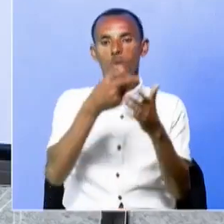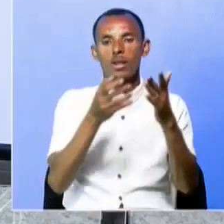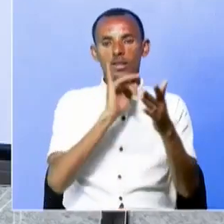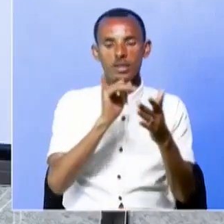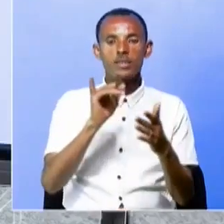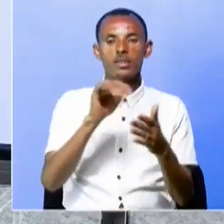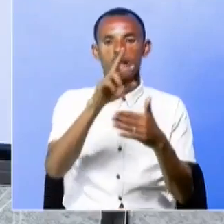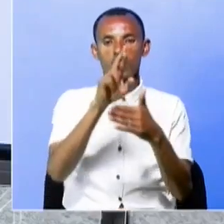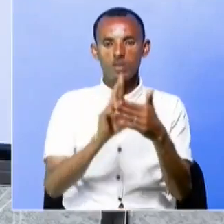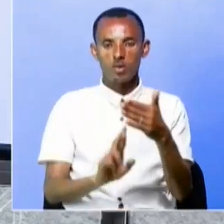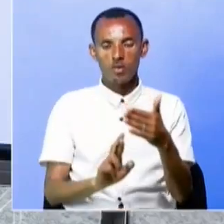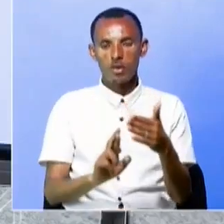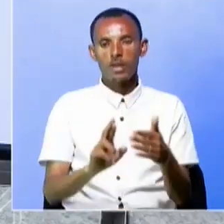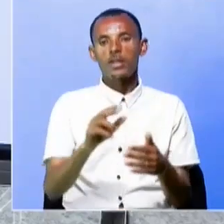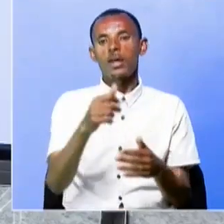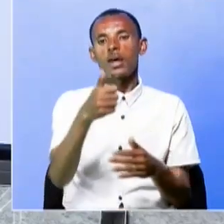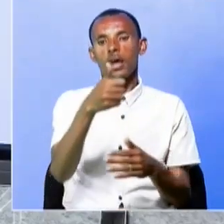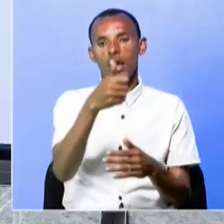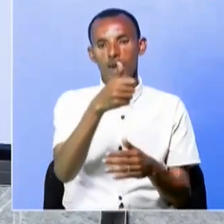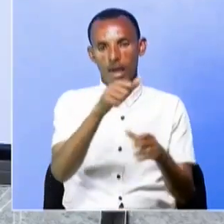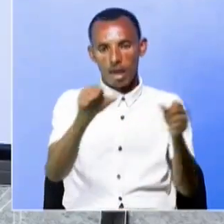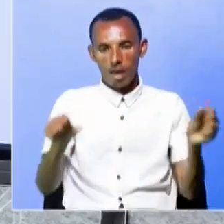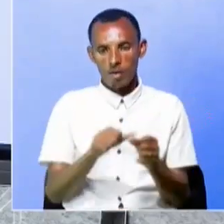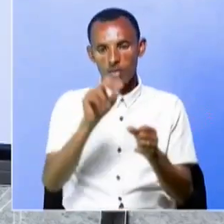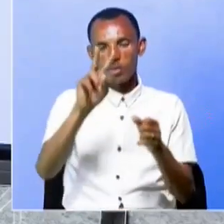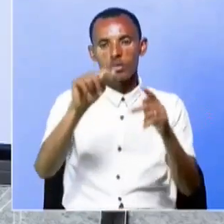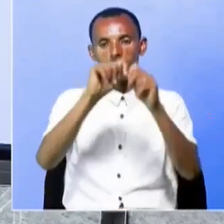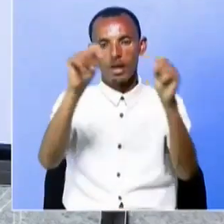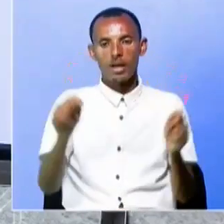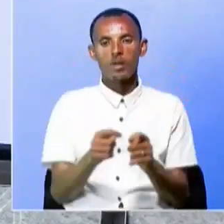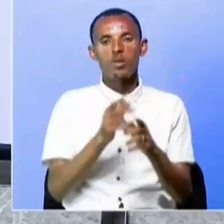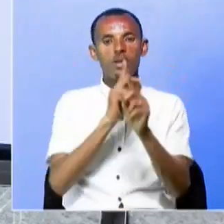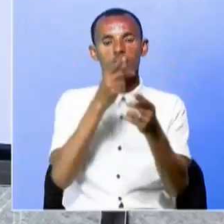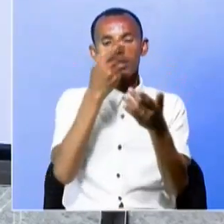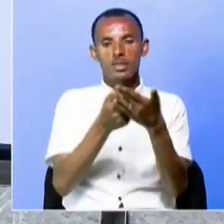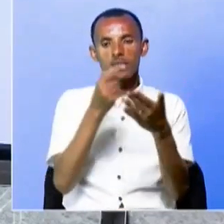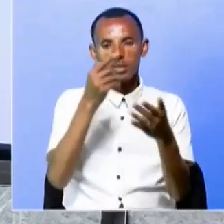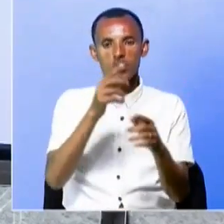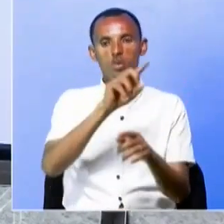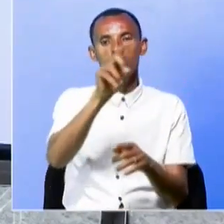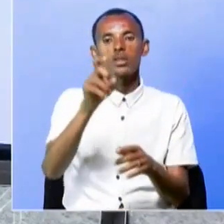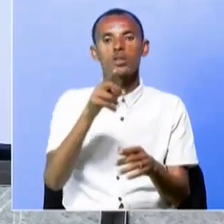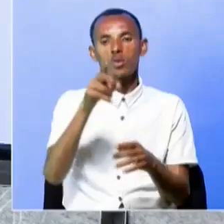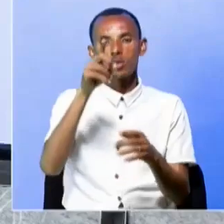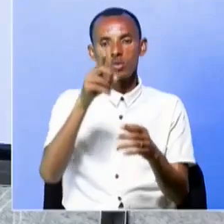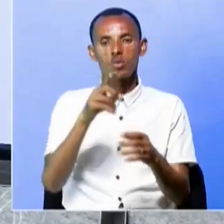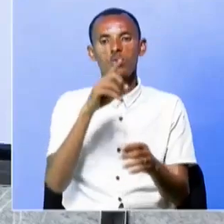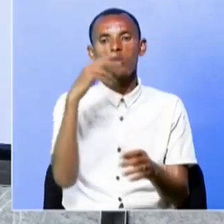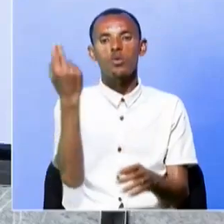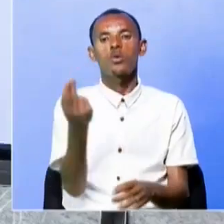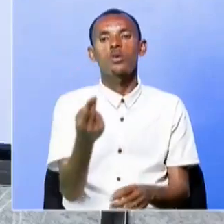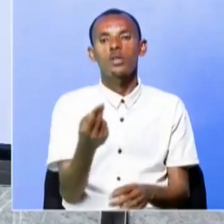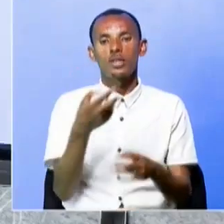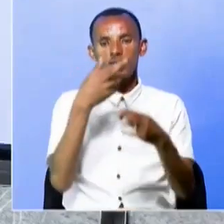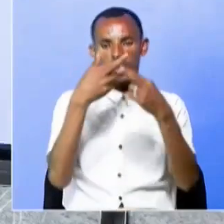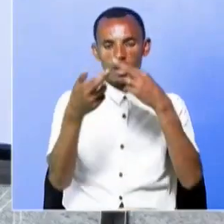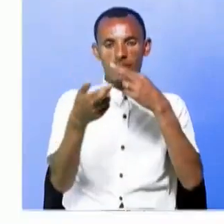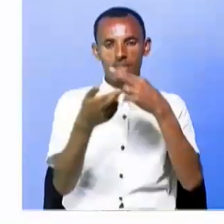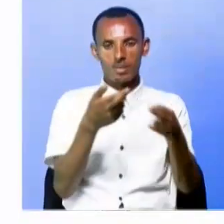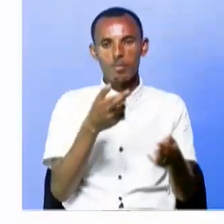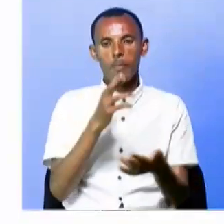ratio of the area of the two triangles? Okay, to answer this thing, you need to apply the